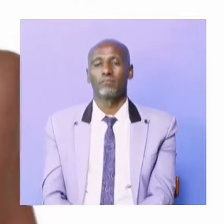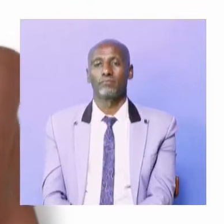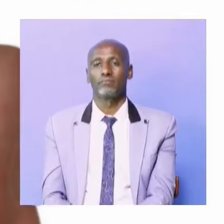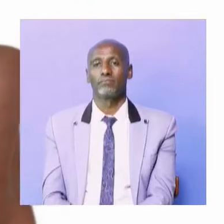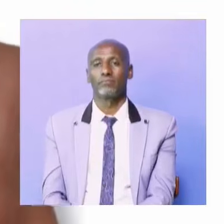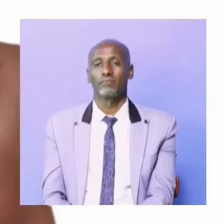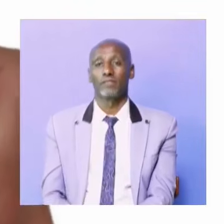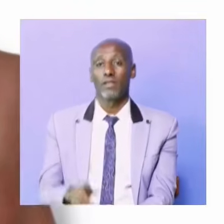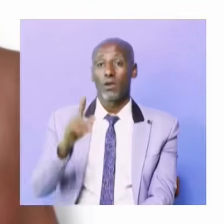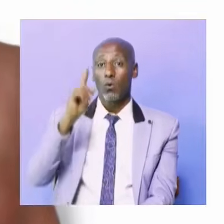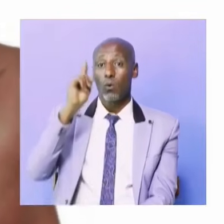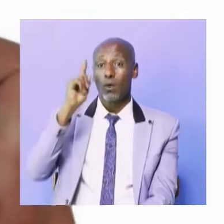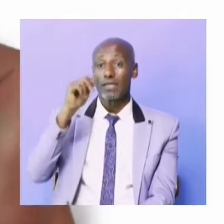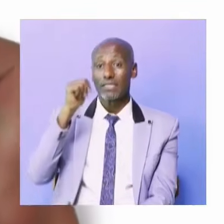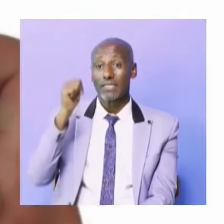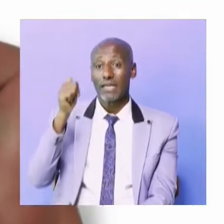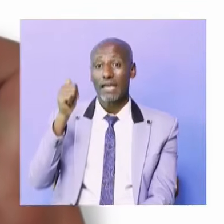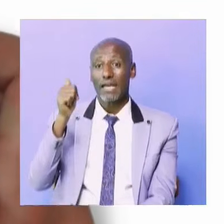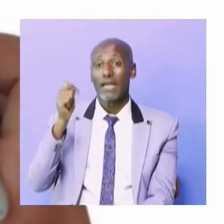once a week.